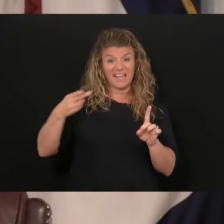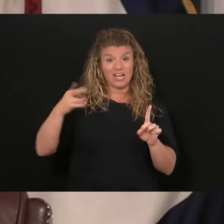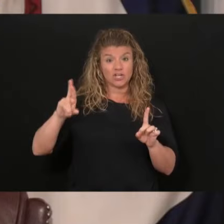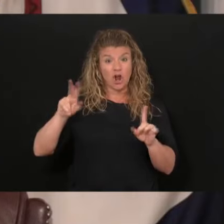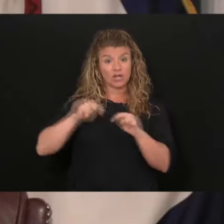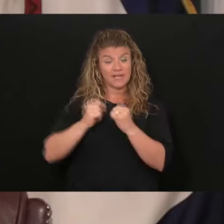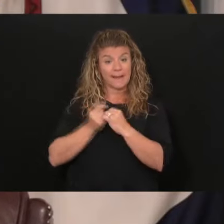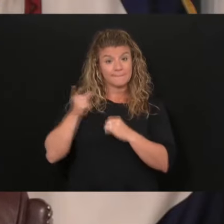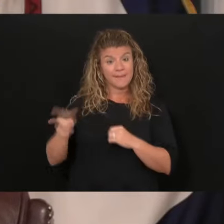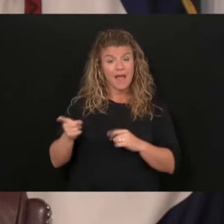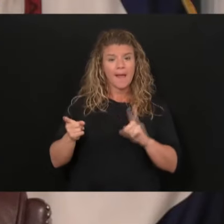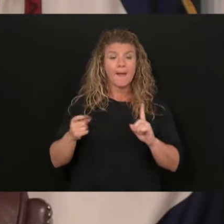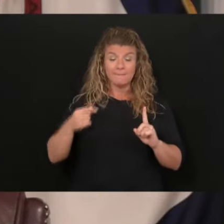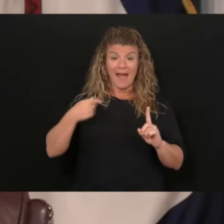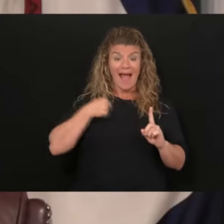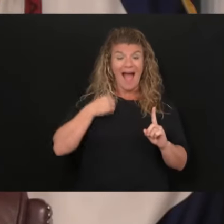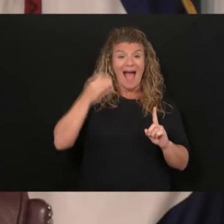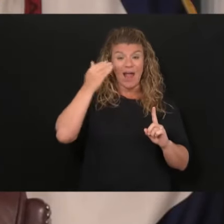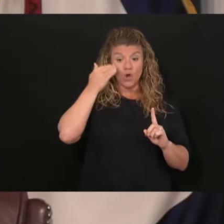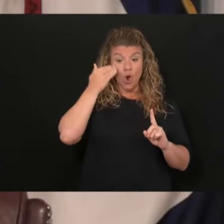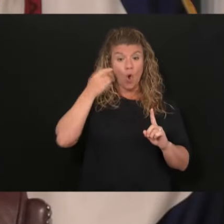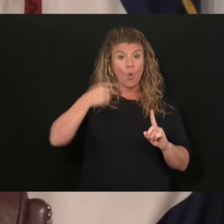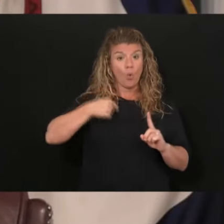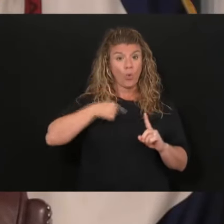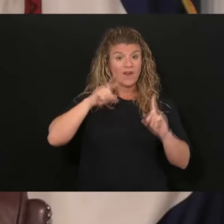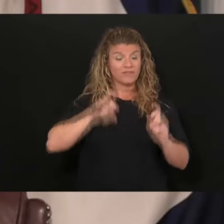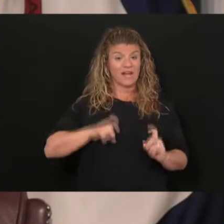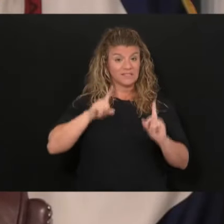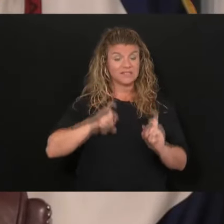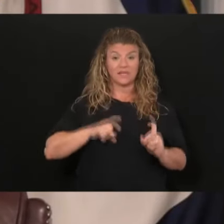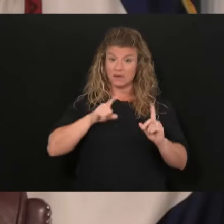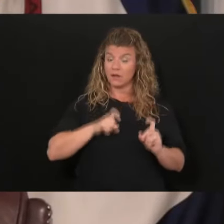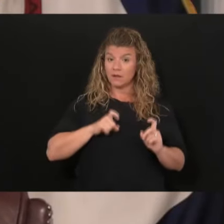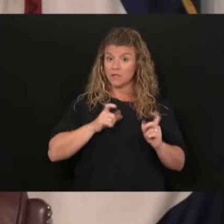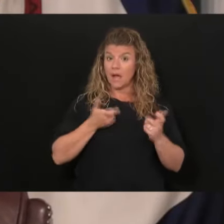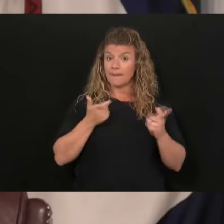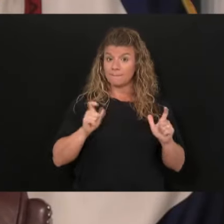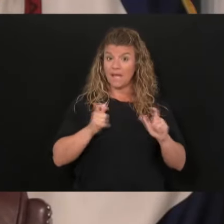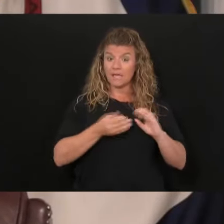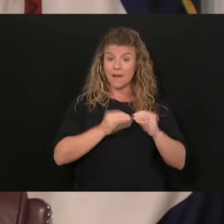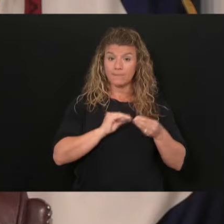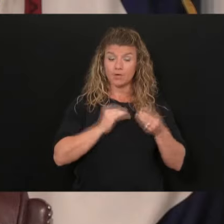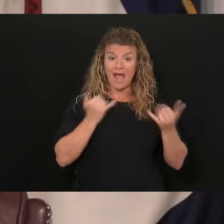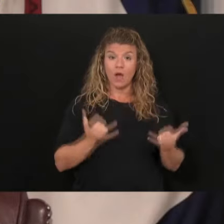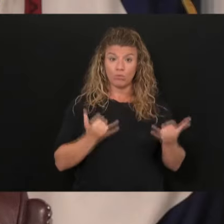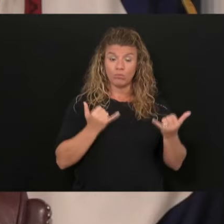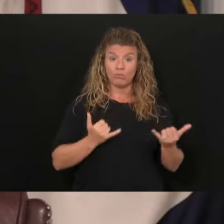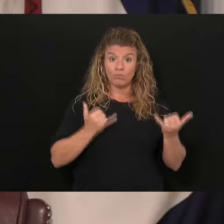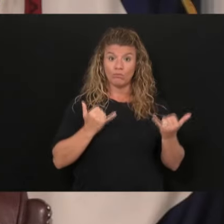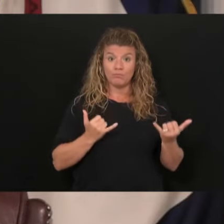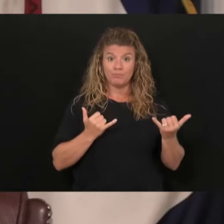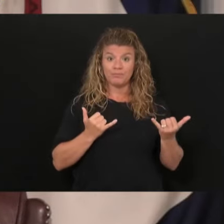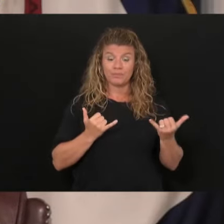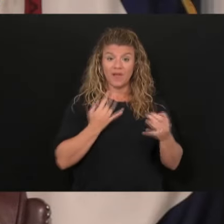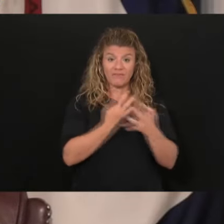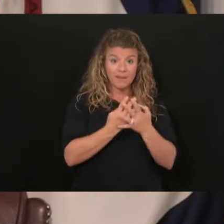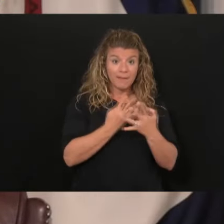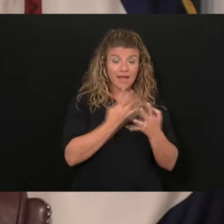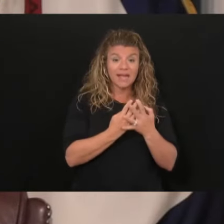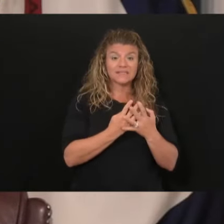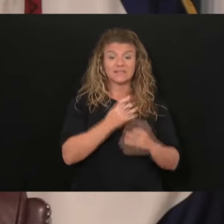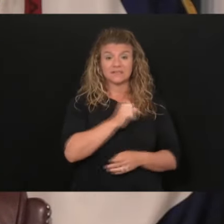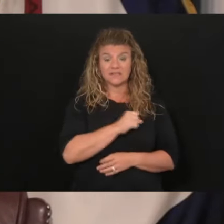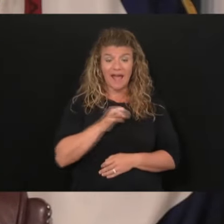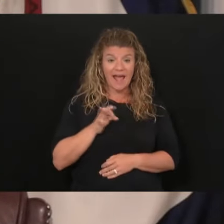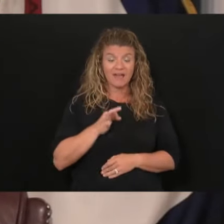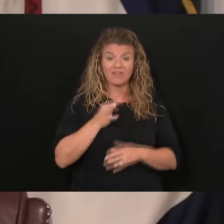we have tested a very significant number now of inmates and or staff